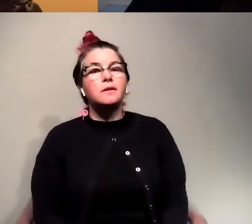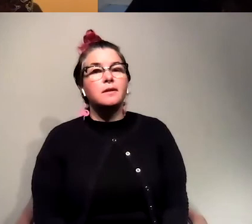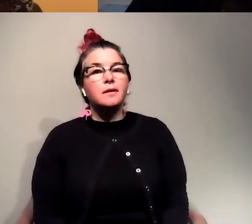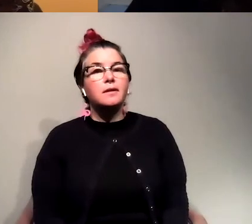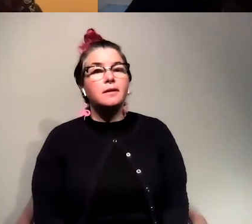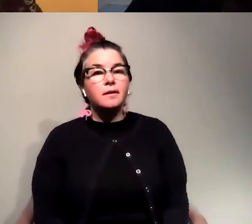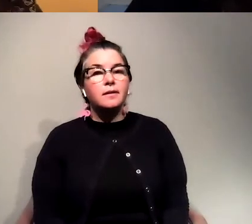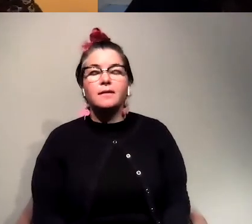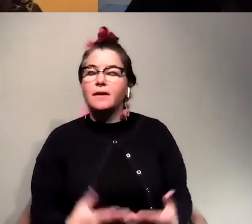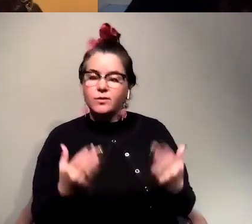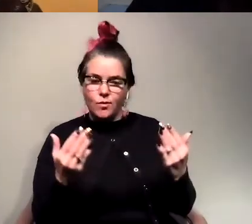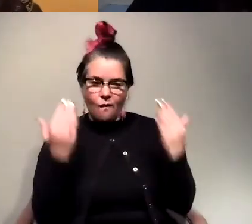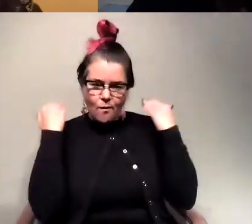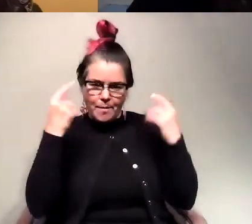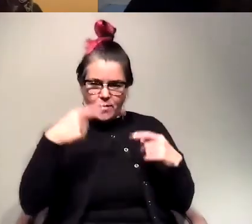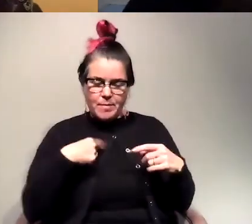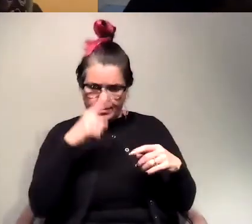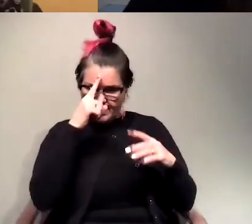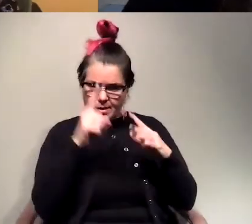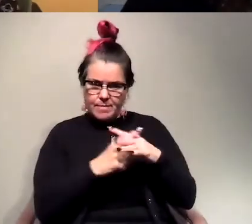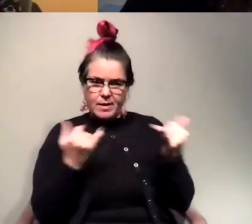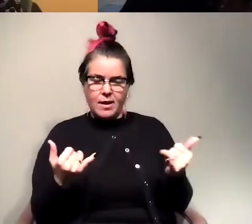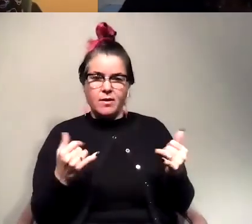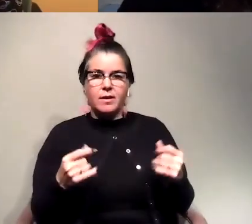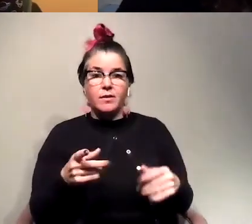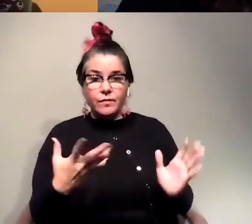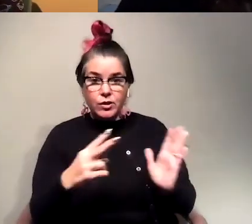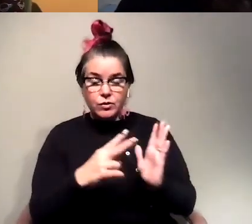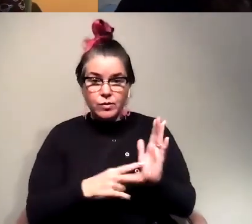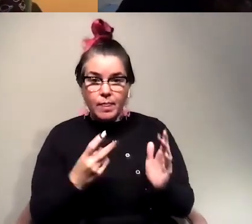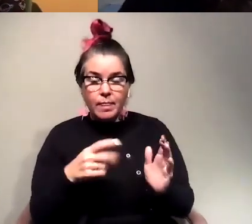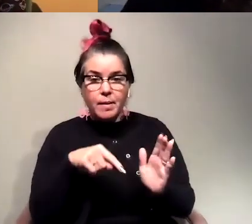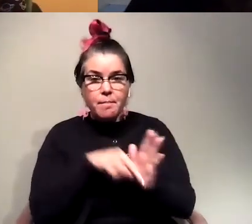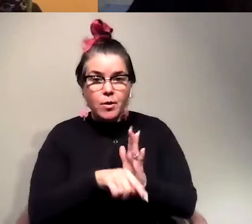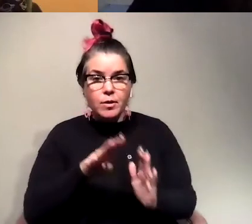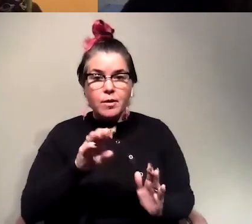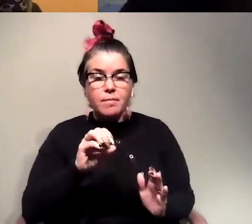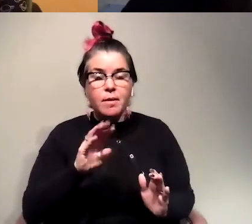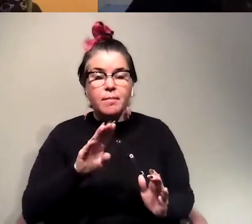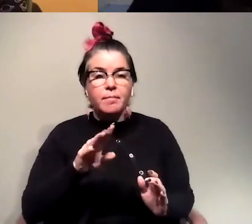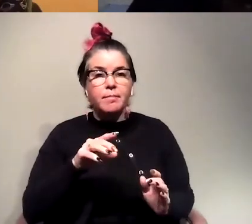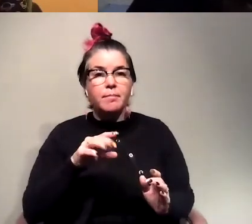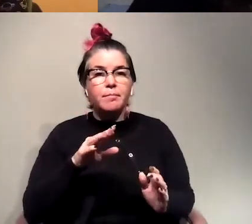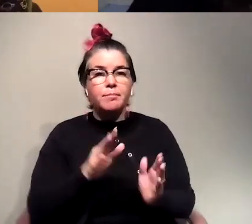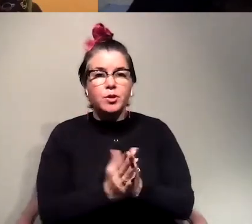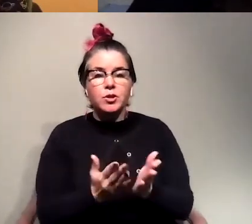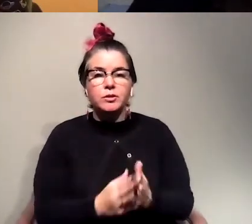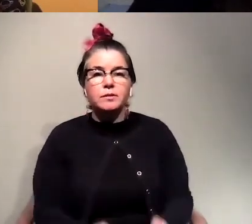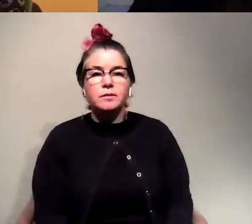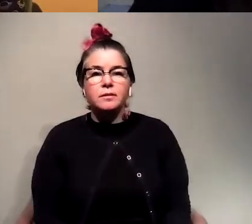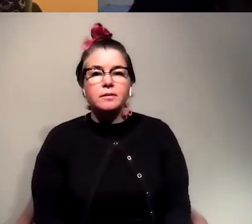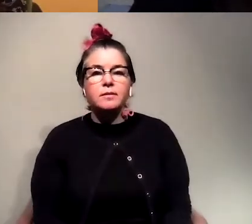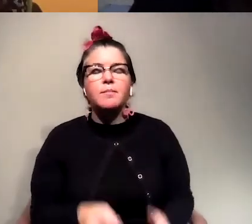just too overwhelming. The thing that comes to mind right now is, have you read the Murderbot books? They're so good. Okay. Like, yeah,